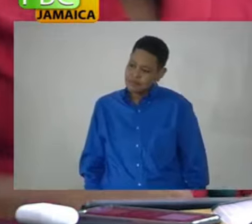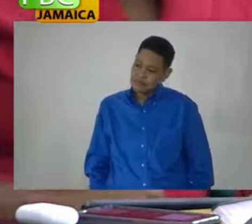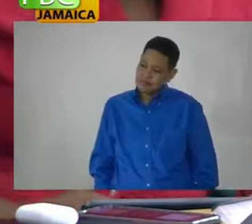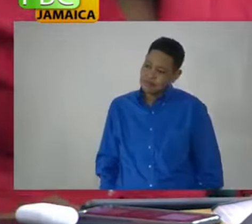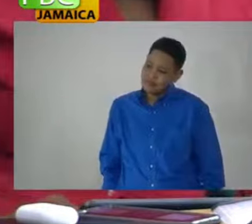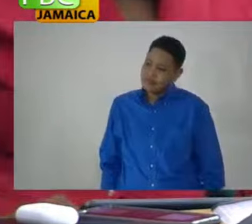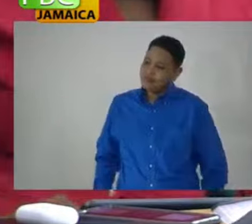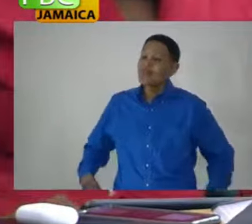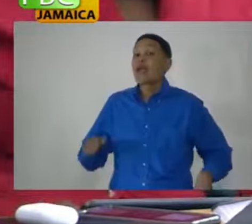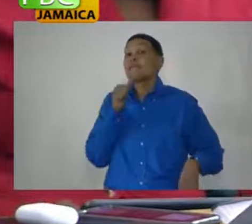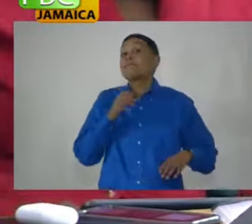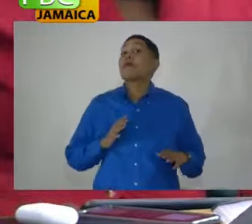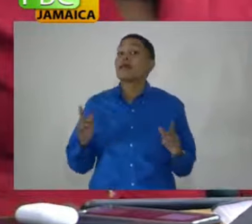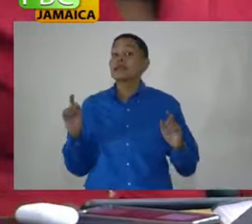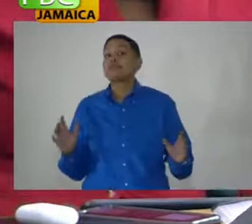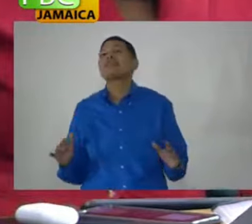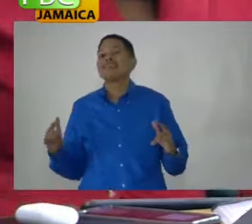So, Madam